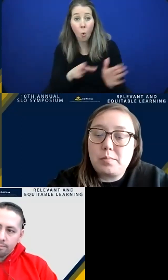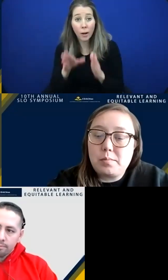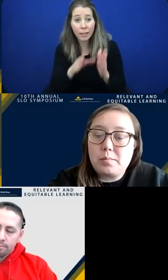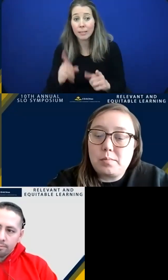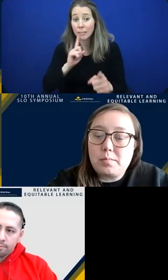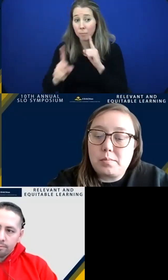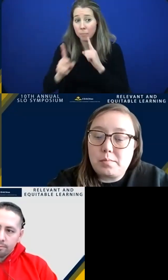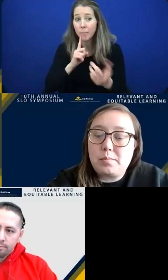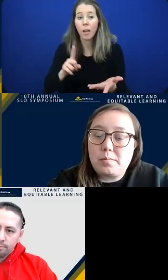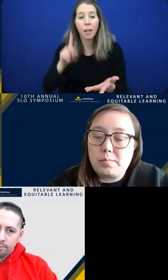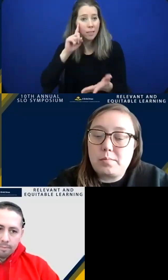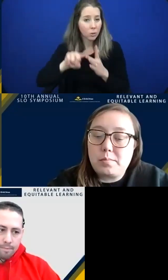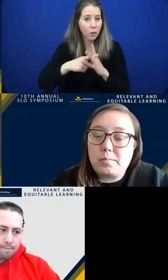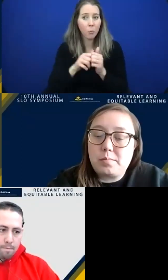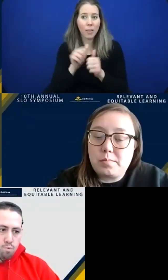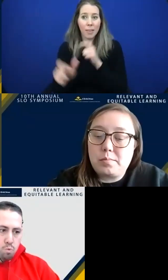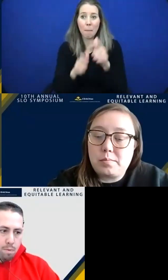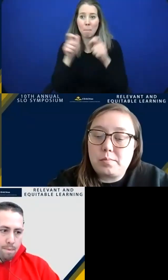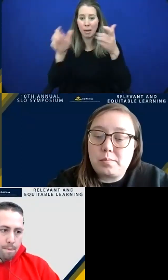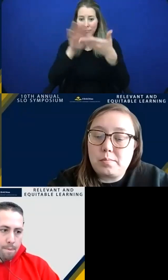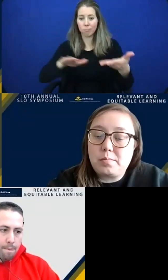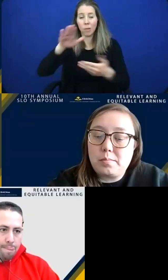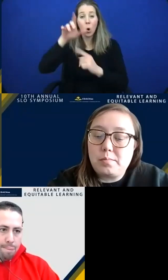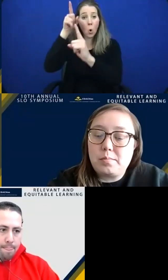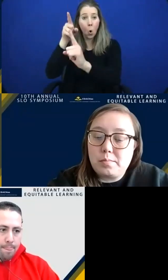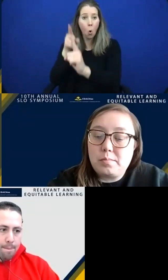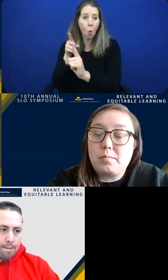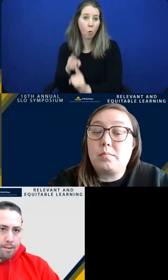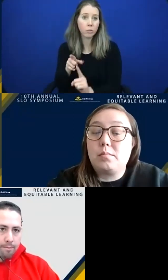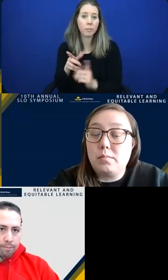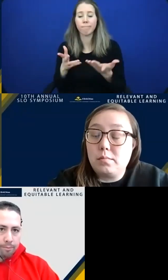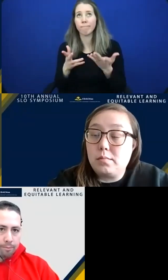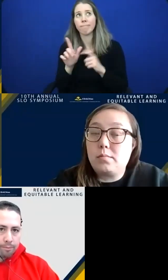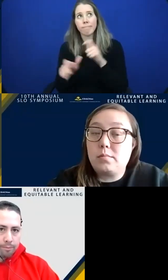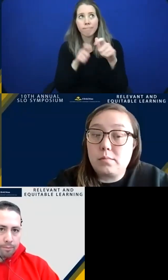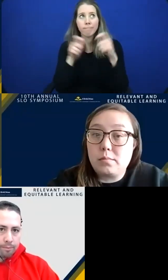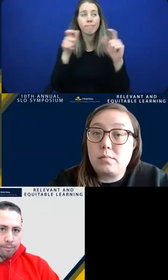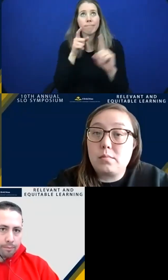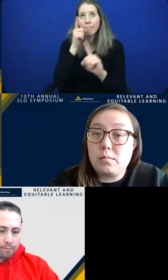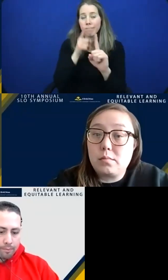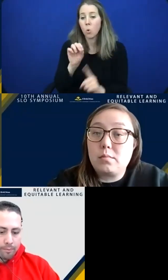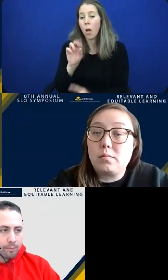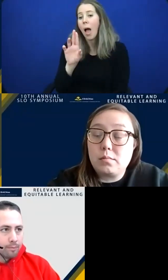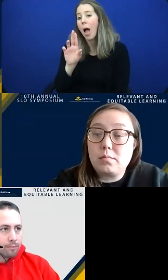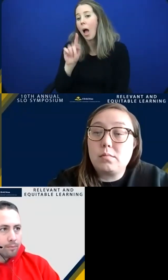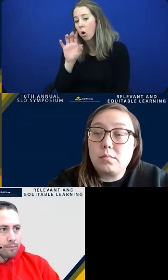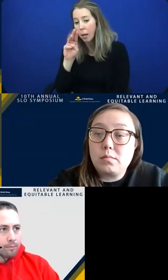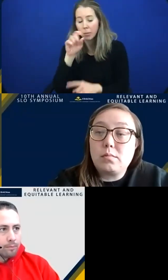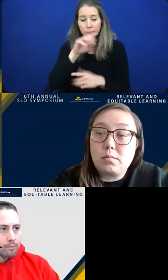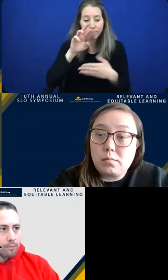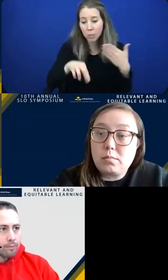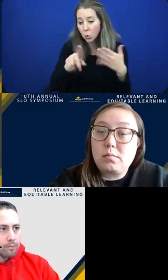I think starting with the big institutional goals that you have, or the big institutional outcomes that you have, or those